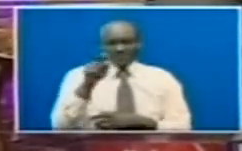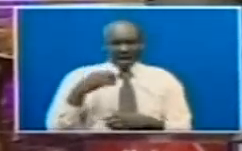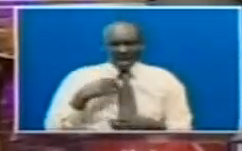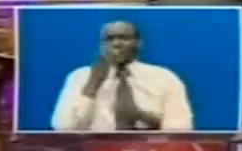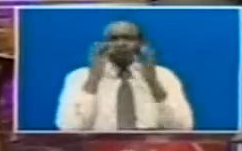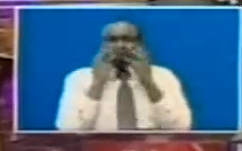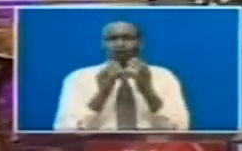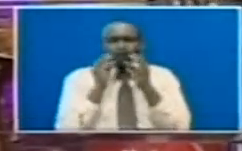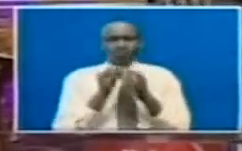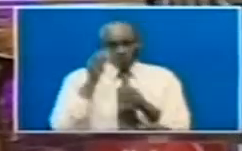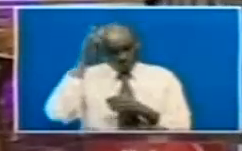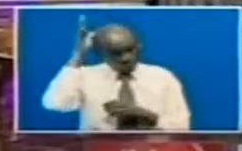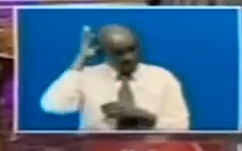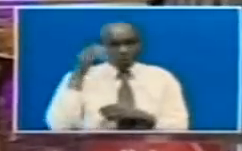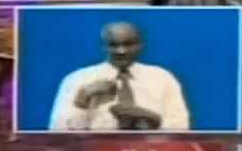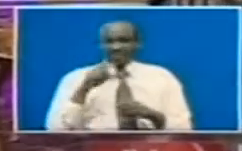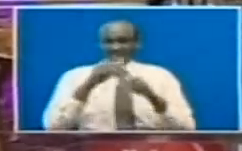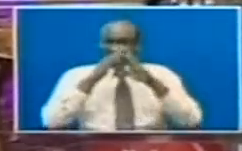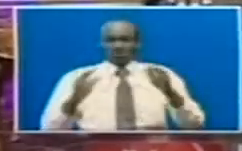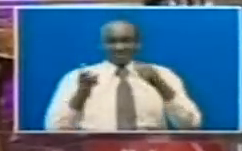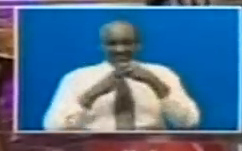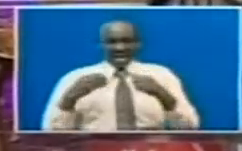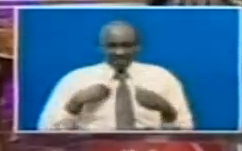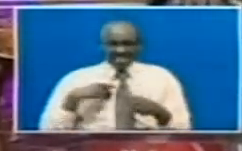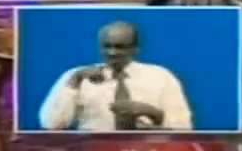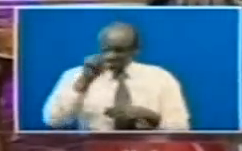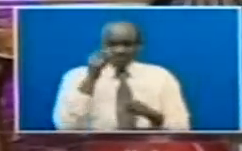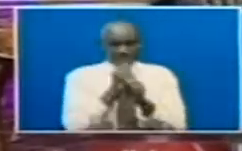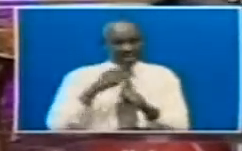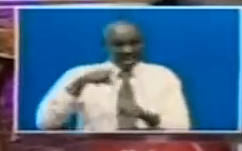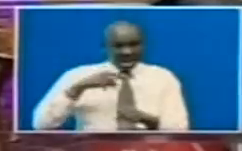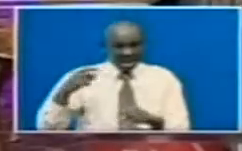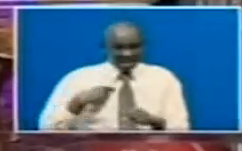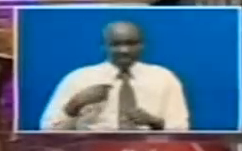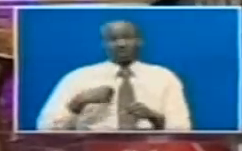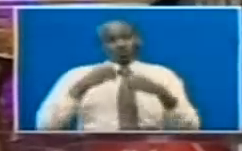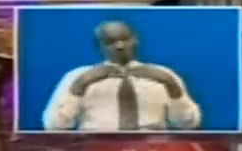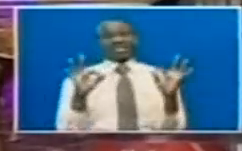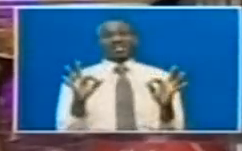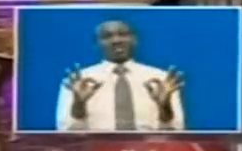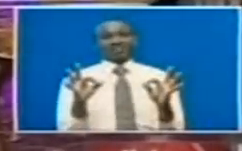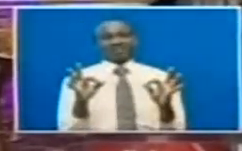mtuwe wanywete miunga mwanja Newe watu mire tule kerelio